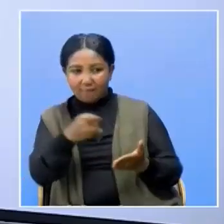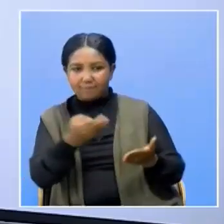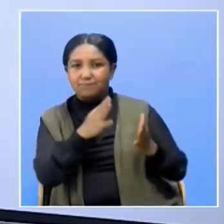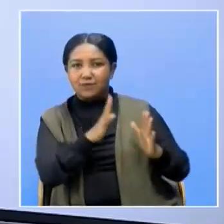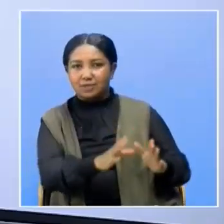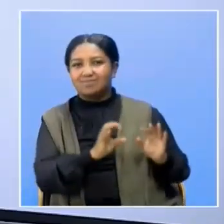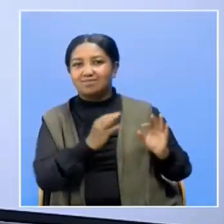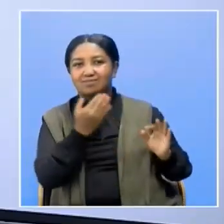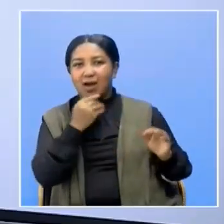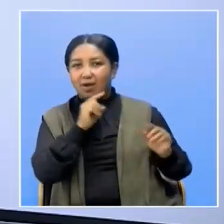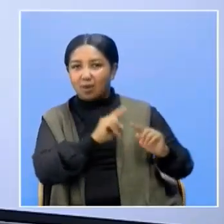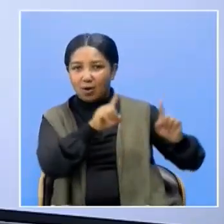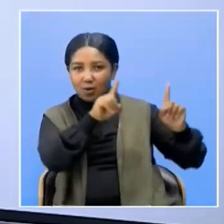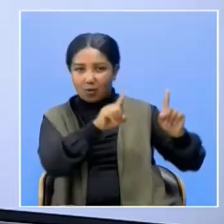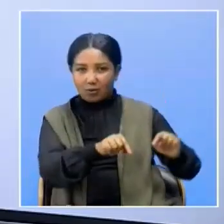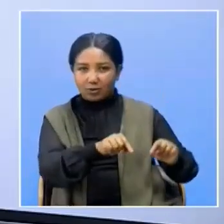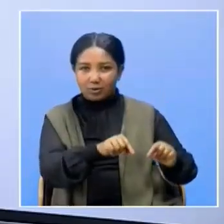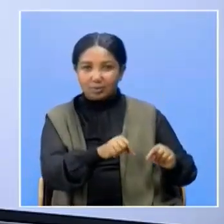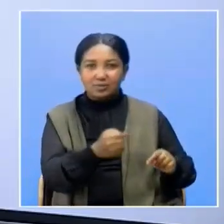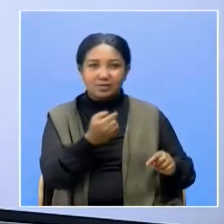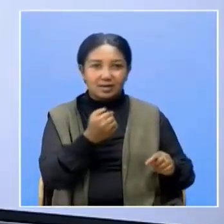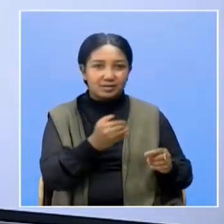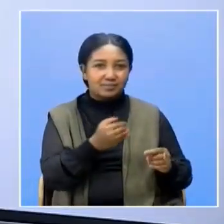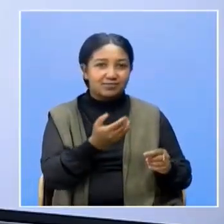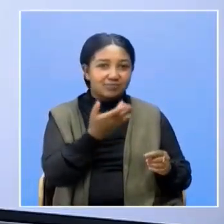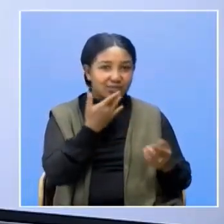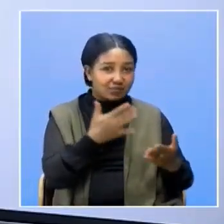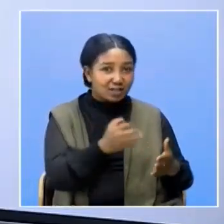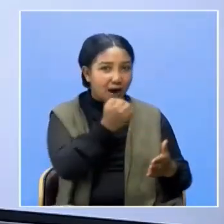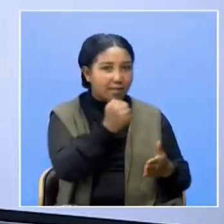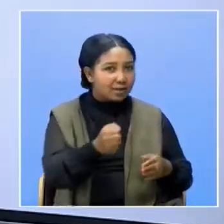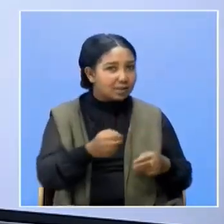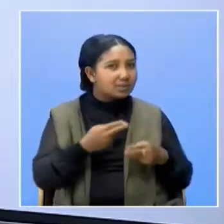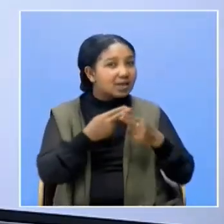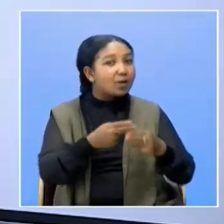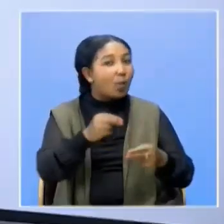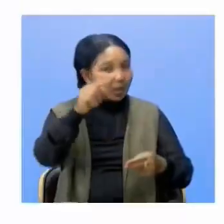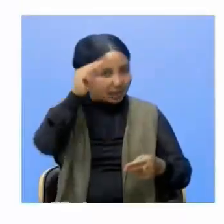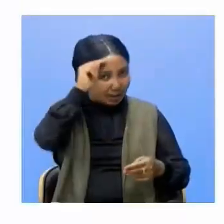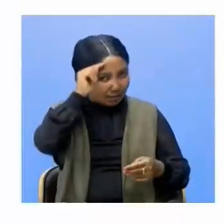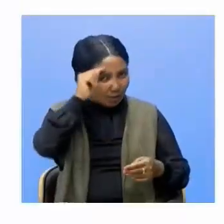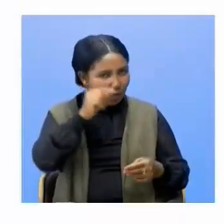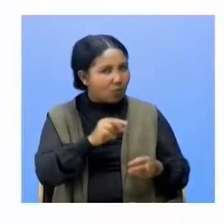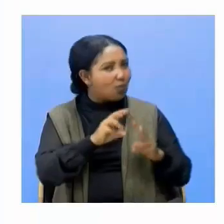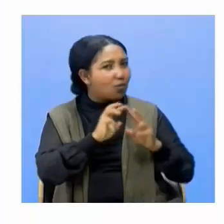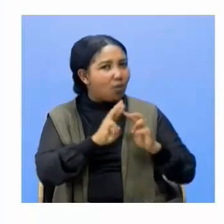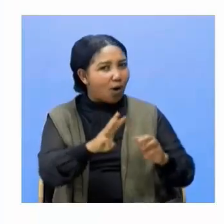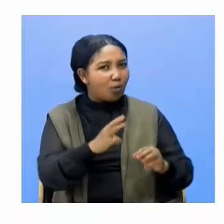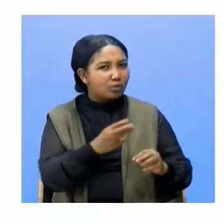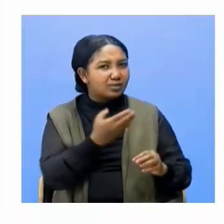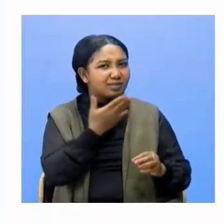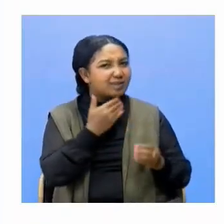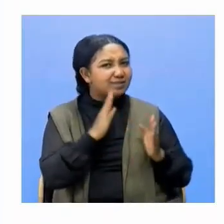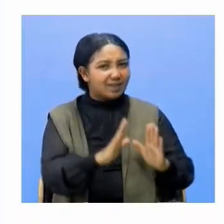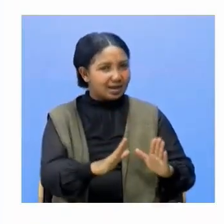Not only that, after he tasted the apple, what did he say? the tastiest.